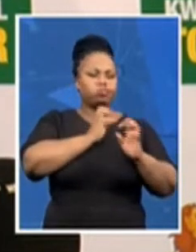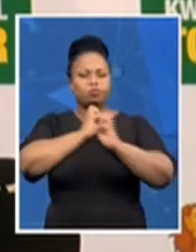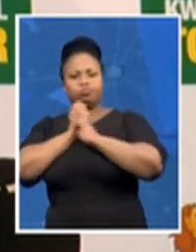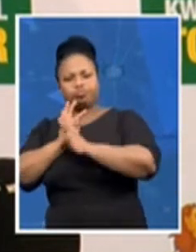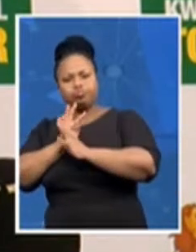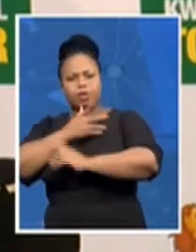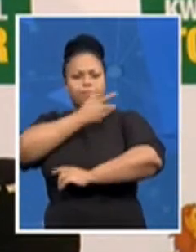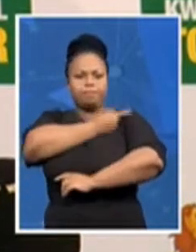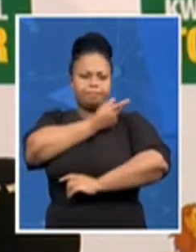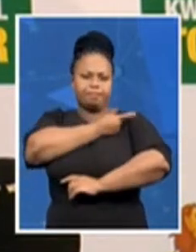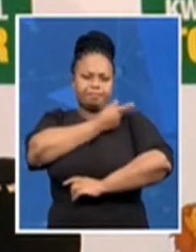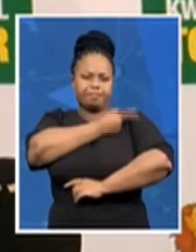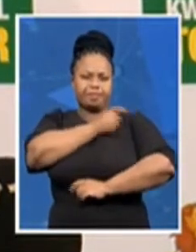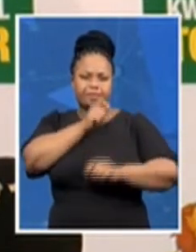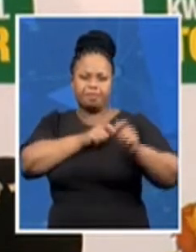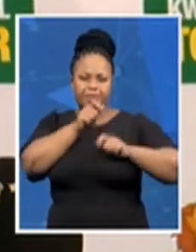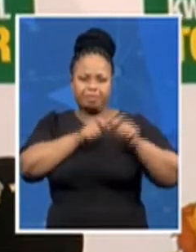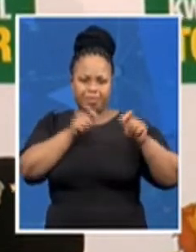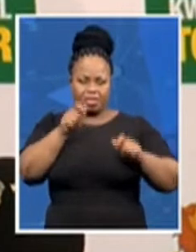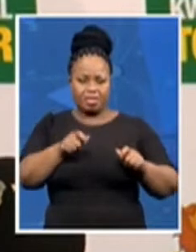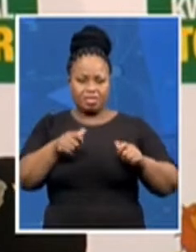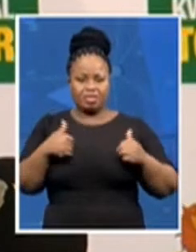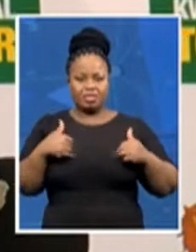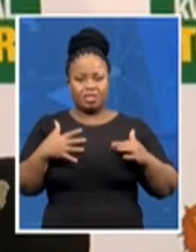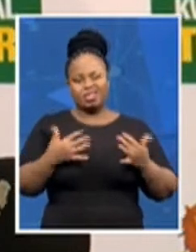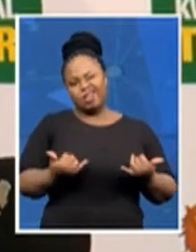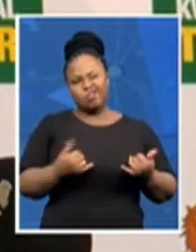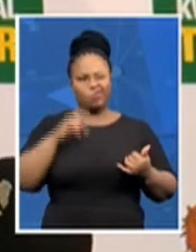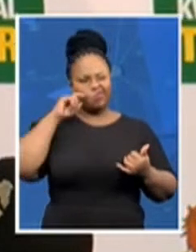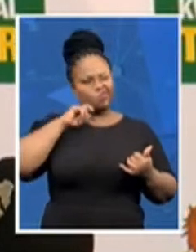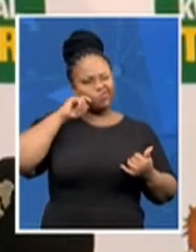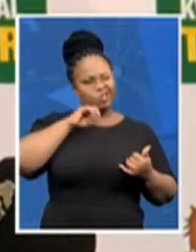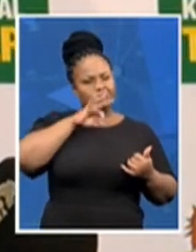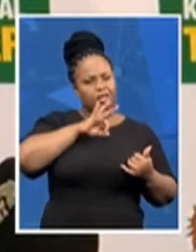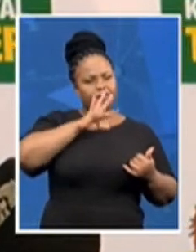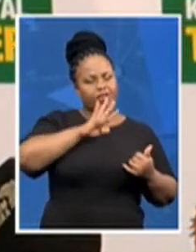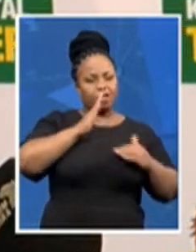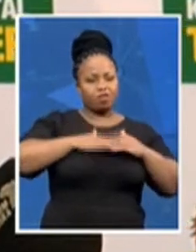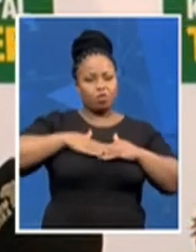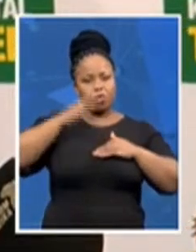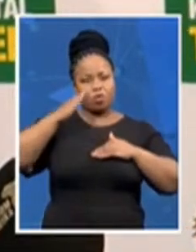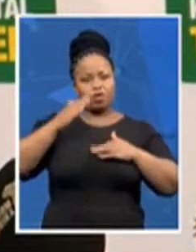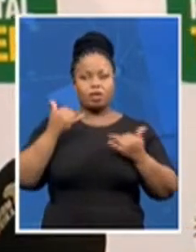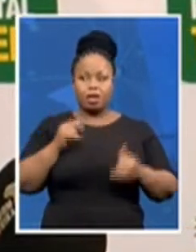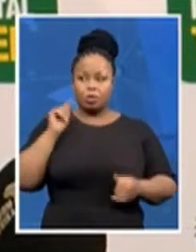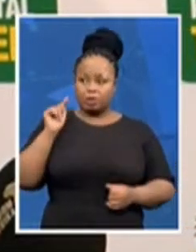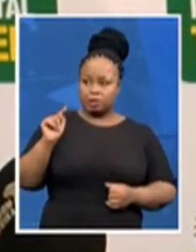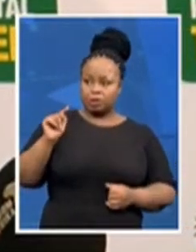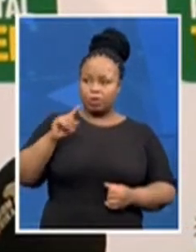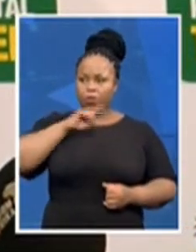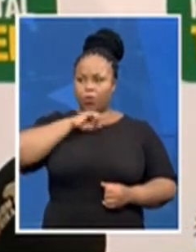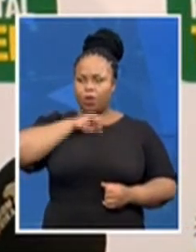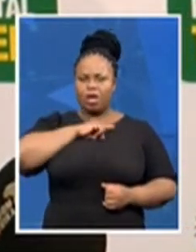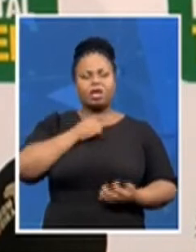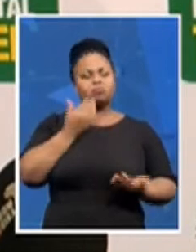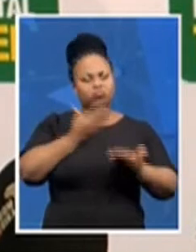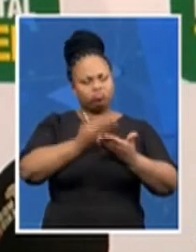from 35 years and above. This is because of availability of